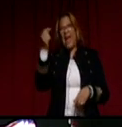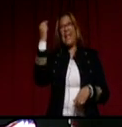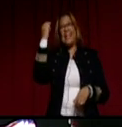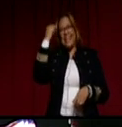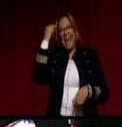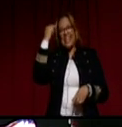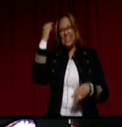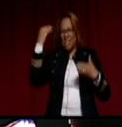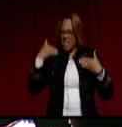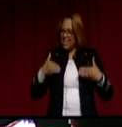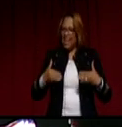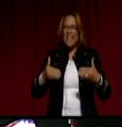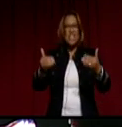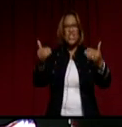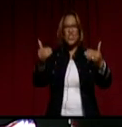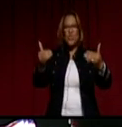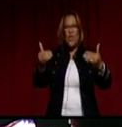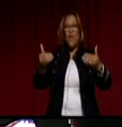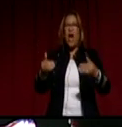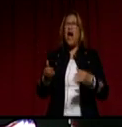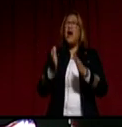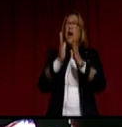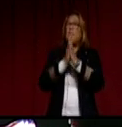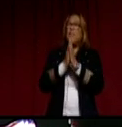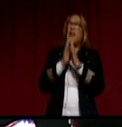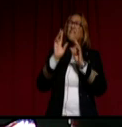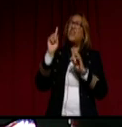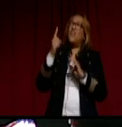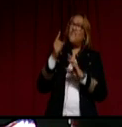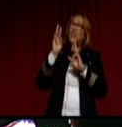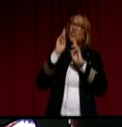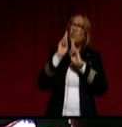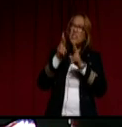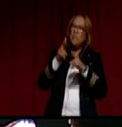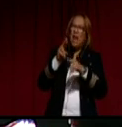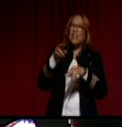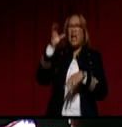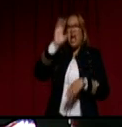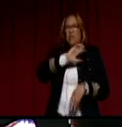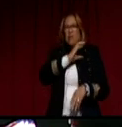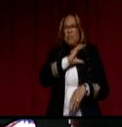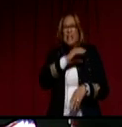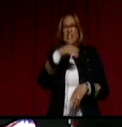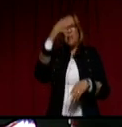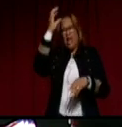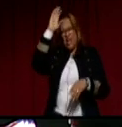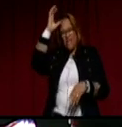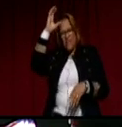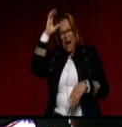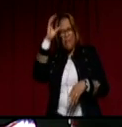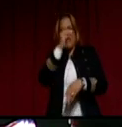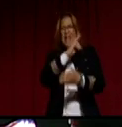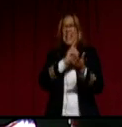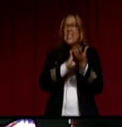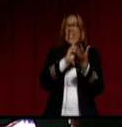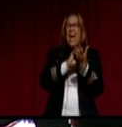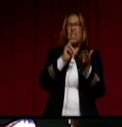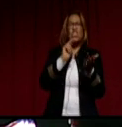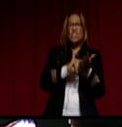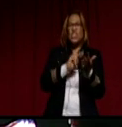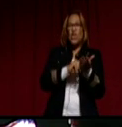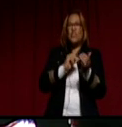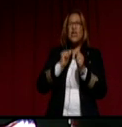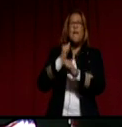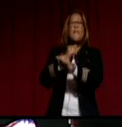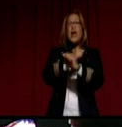us through. We pray for all of the first responders, the policemen, the firemen, the doctors, the nurses. And we pray, God, that you would protect them and